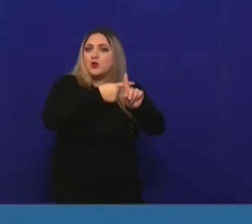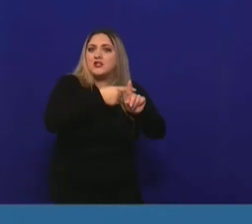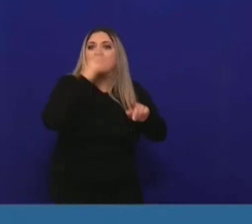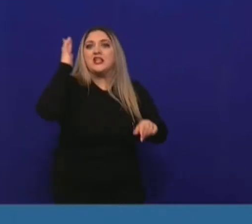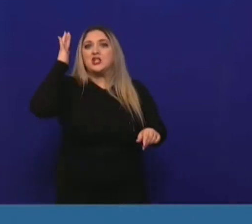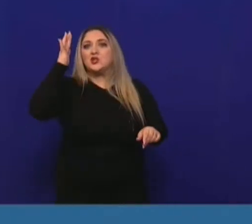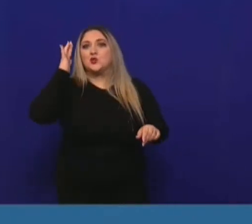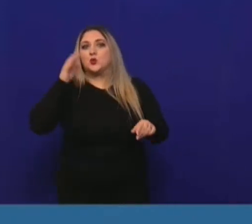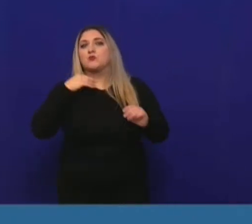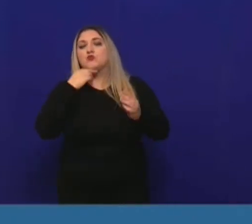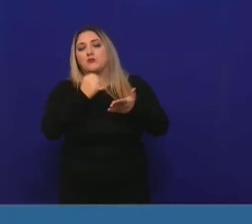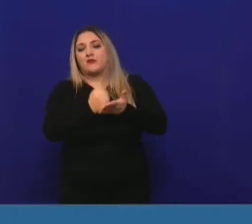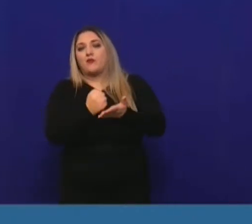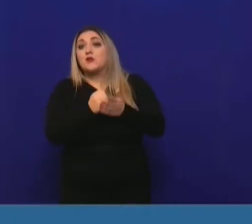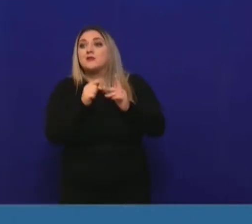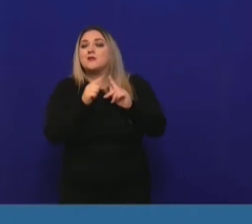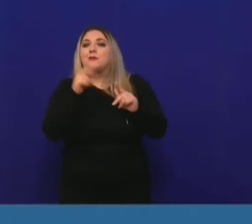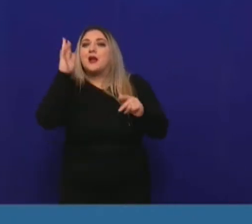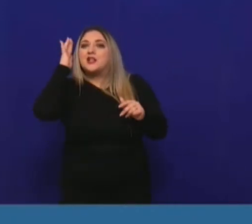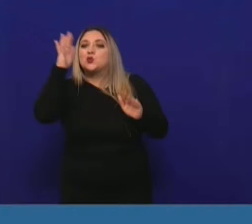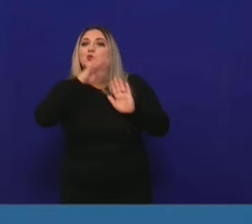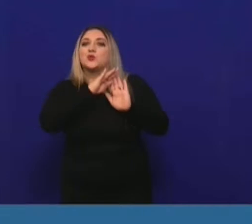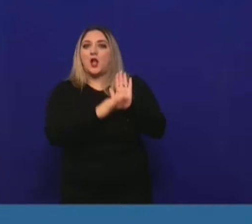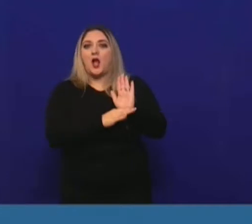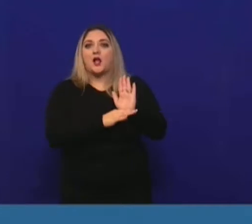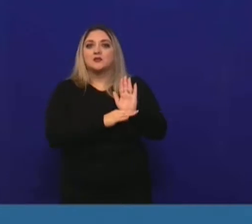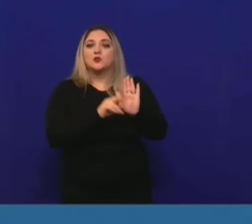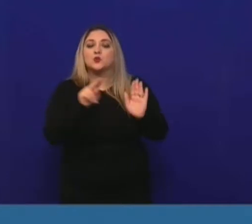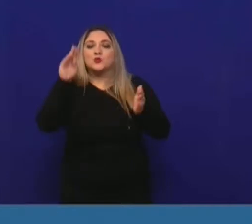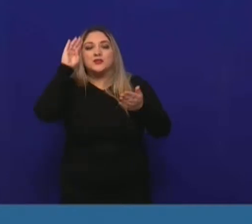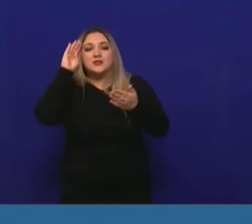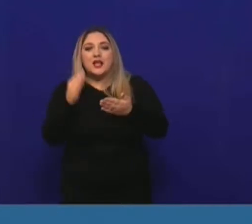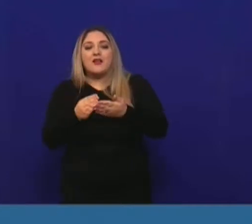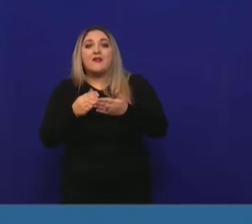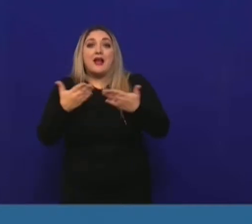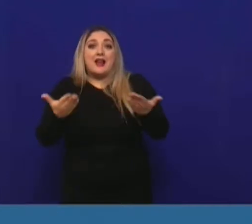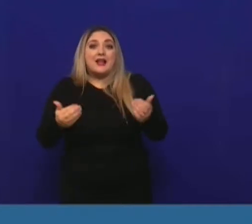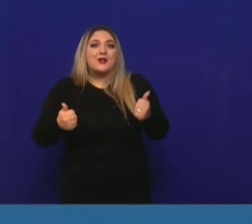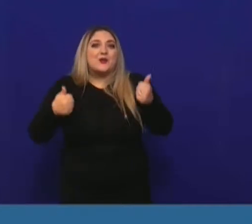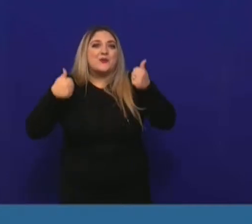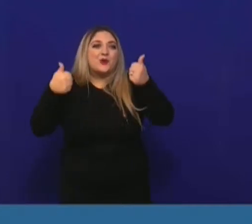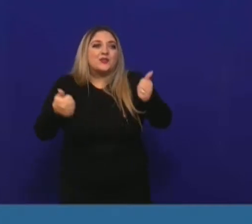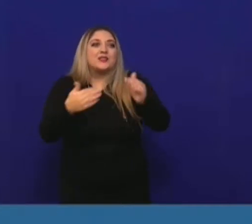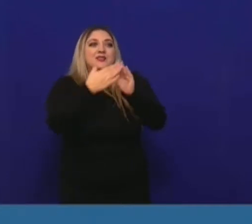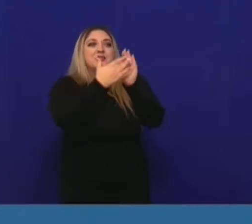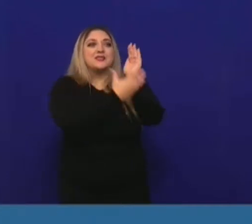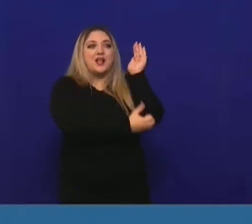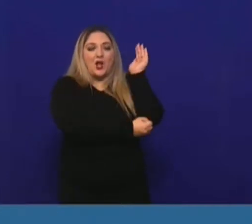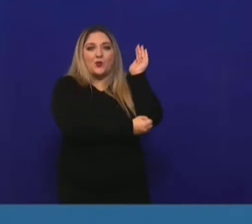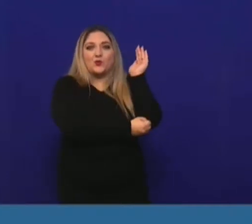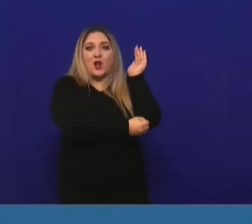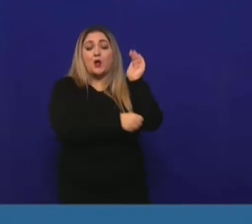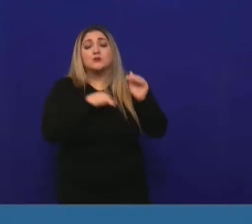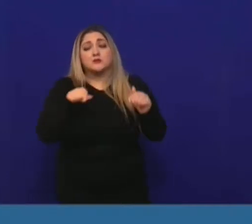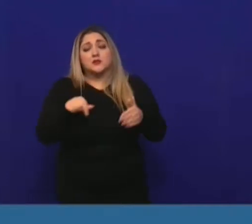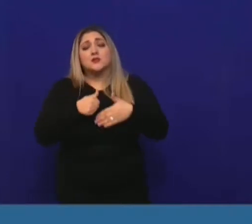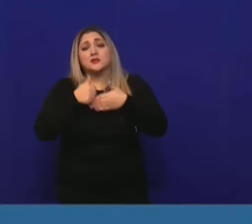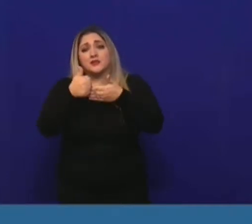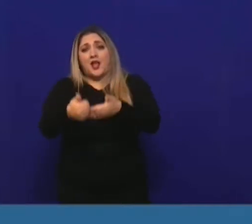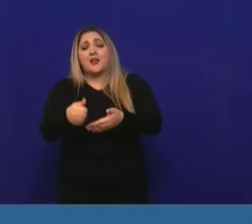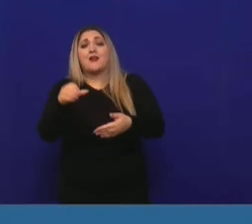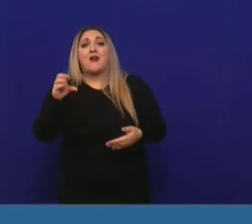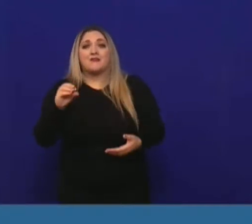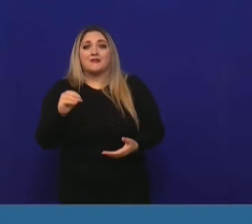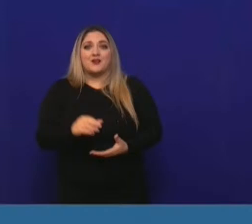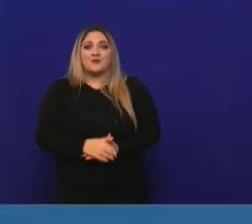minħabba li kienu f'kuntatt ma' persuna. Nappillalkom biex tiddownloadjaw din l-app għaliex sibna li hija ta' għajnuna wkoll.